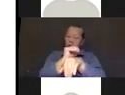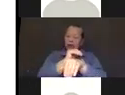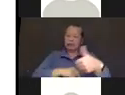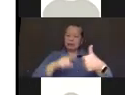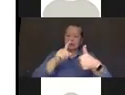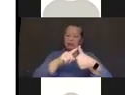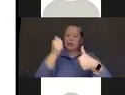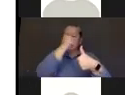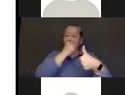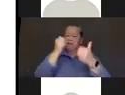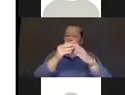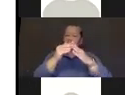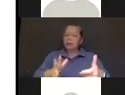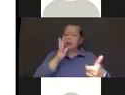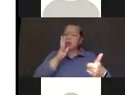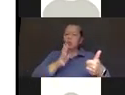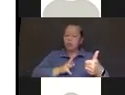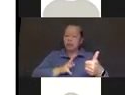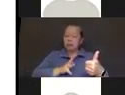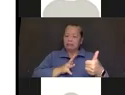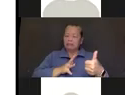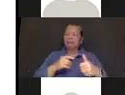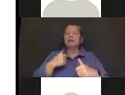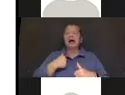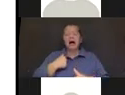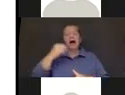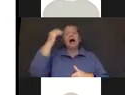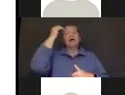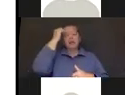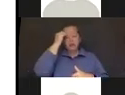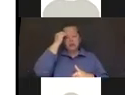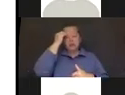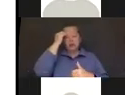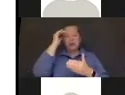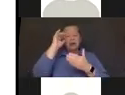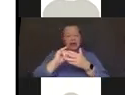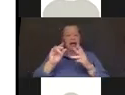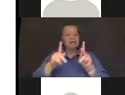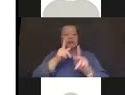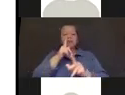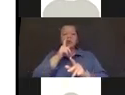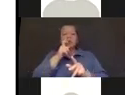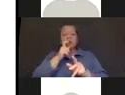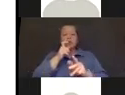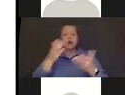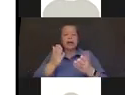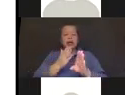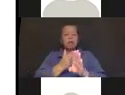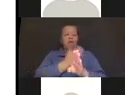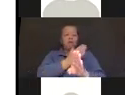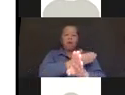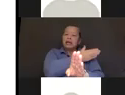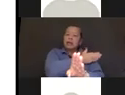an African-American woman who knows that those who've come before me and who've